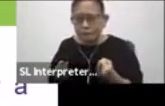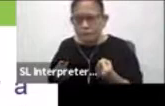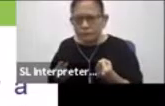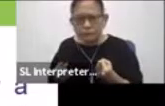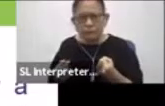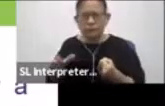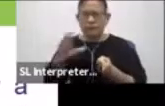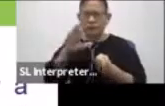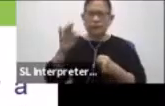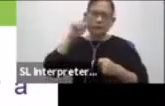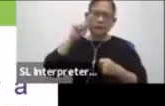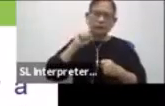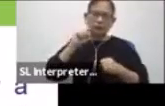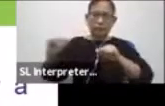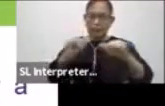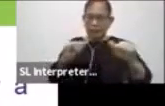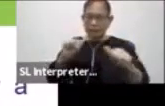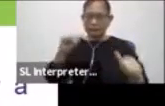sexual acts